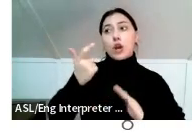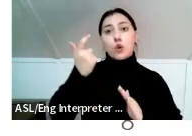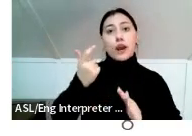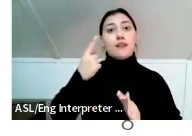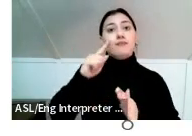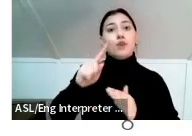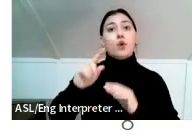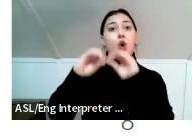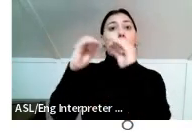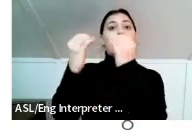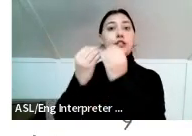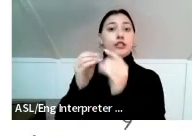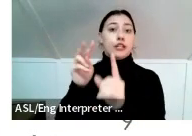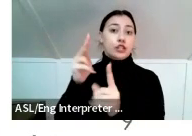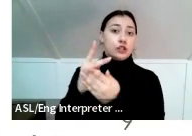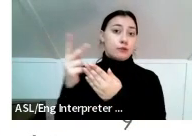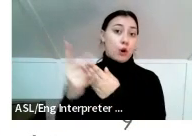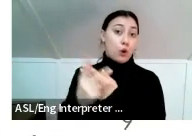program.